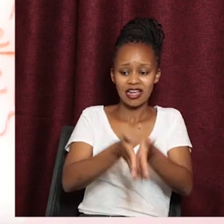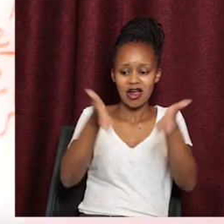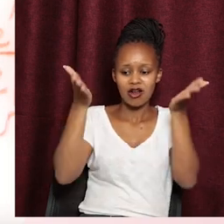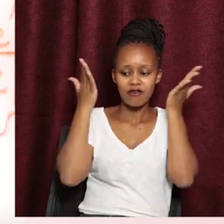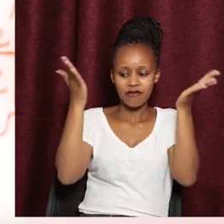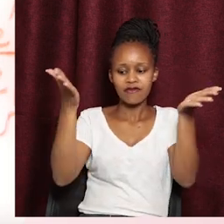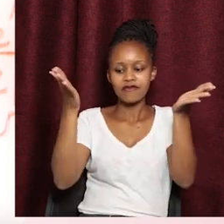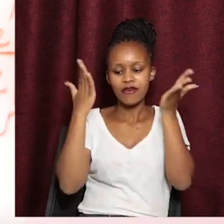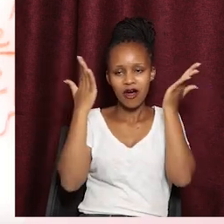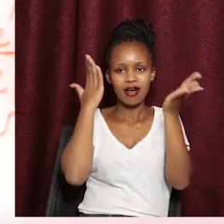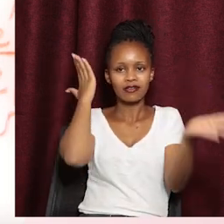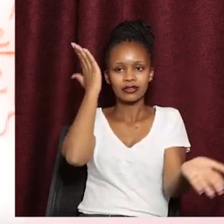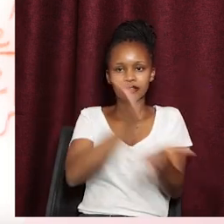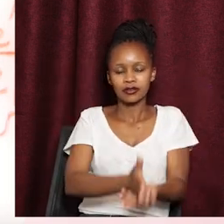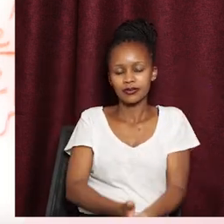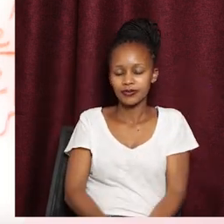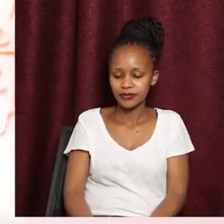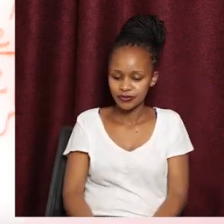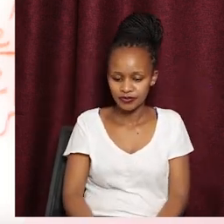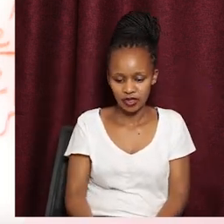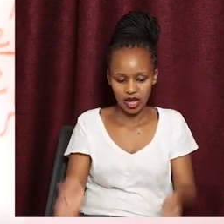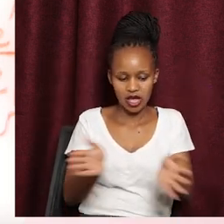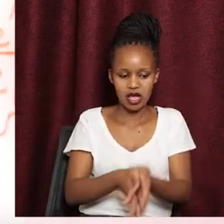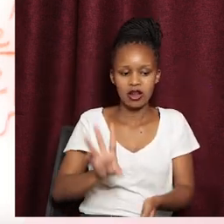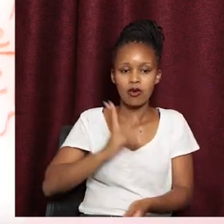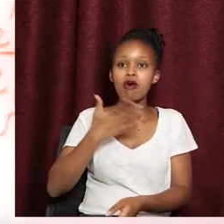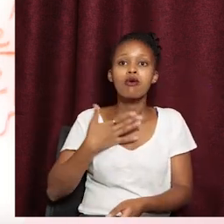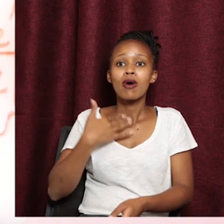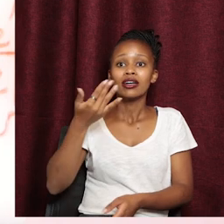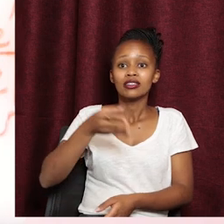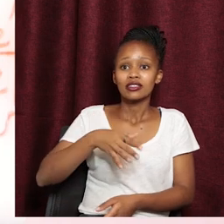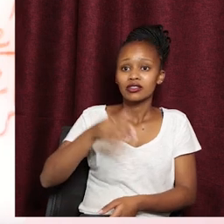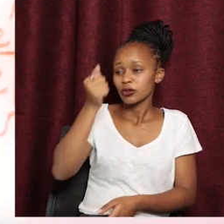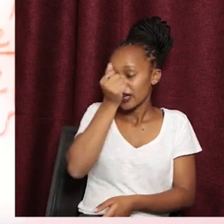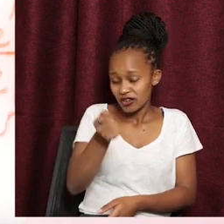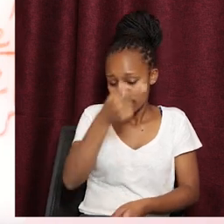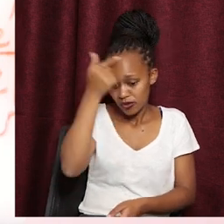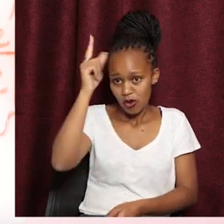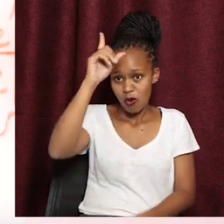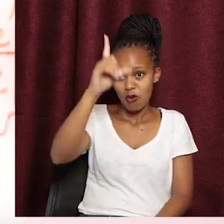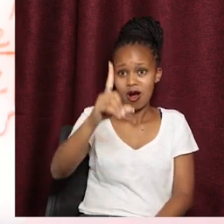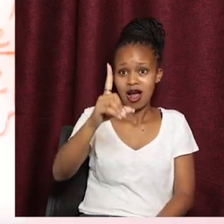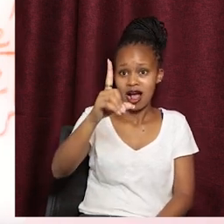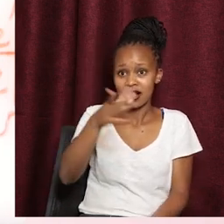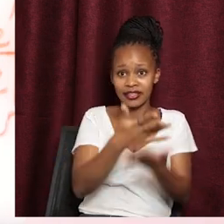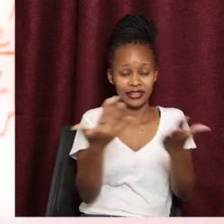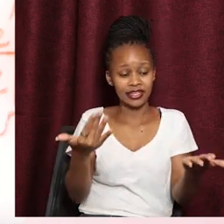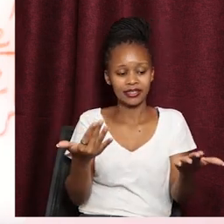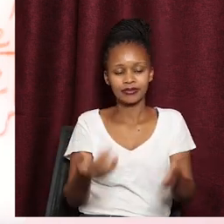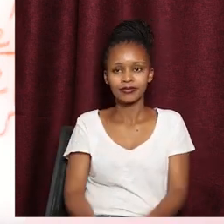realities. And we may want to ignore because of our situations.